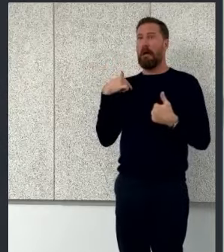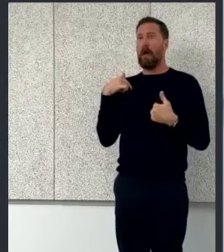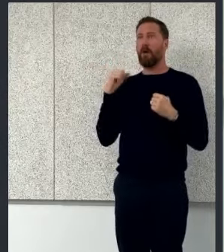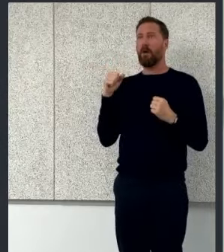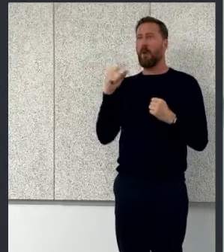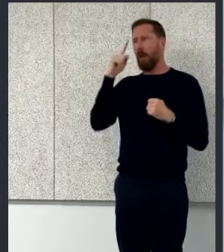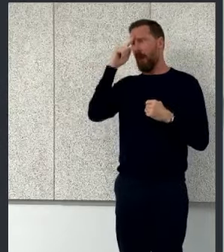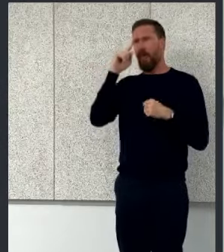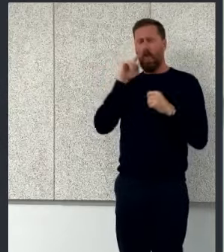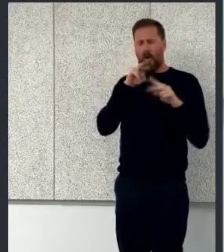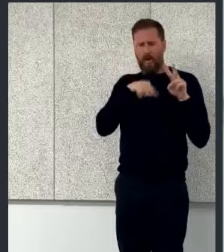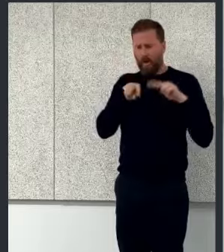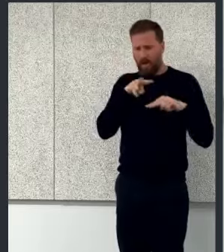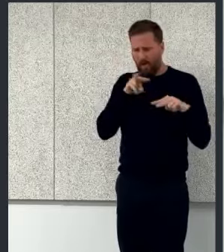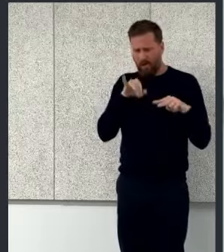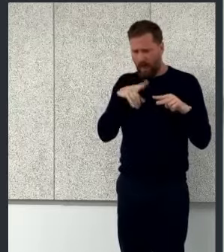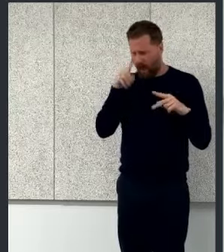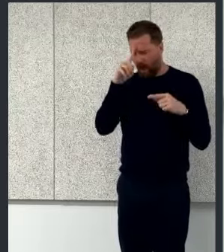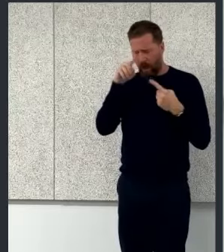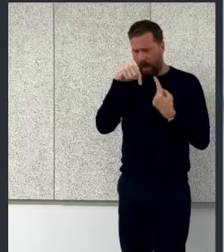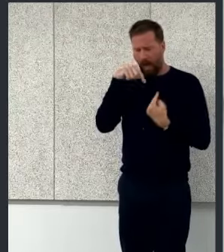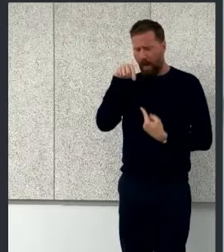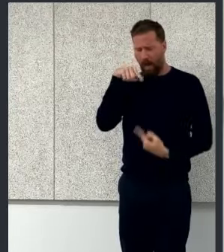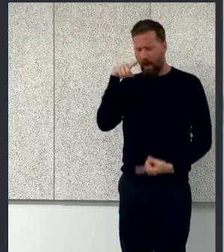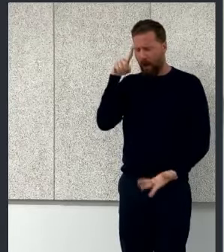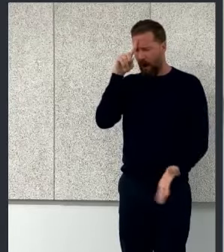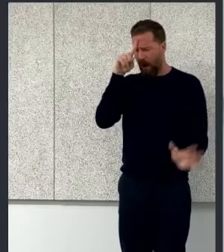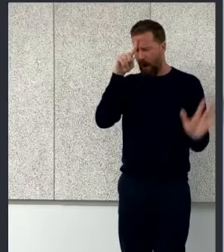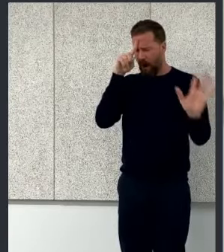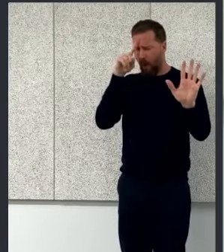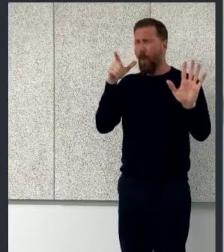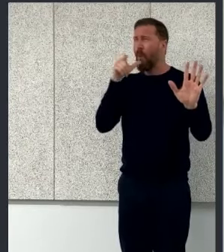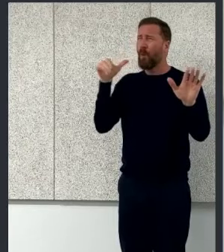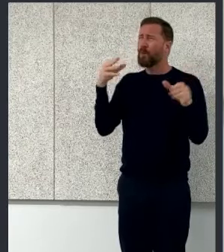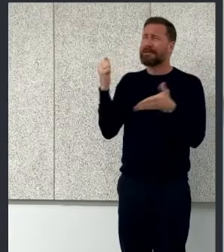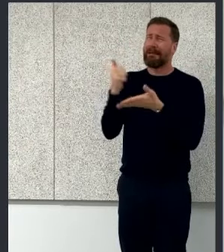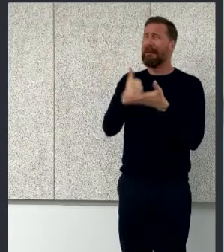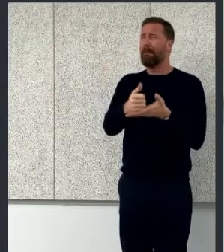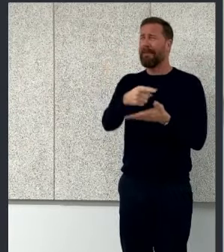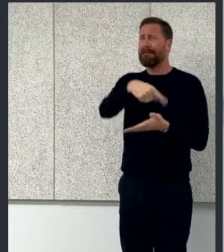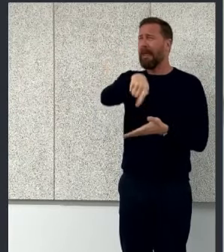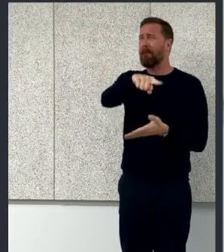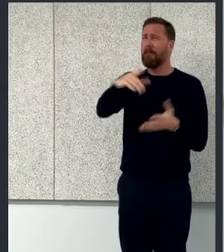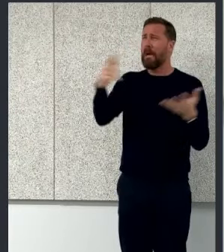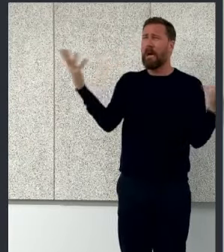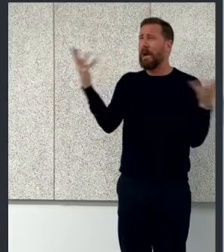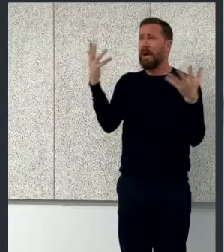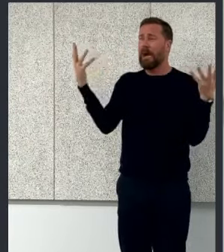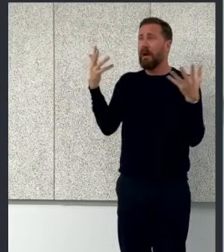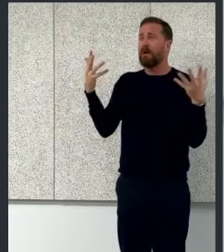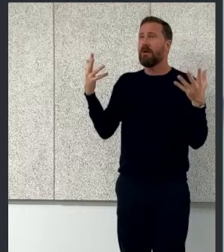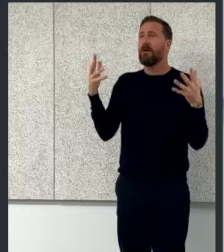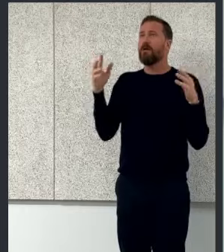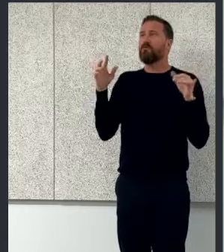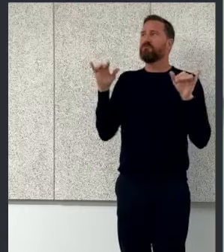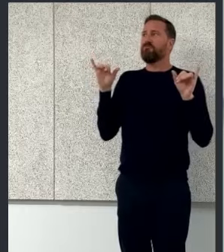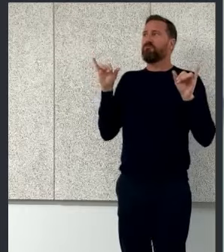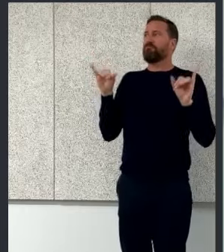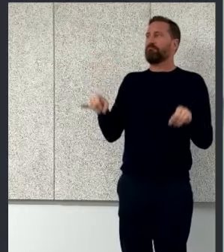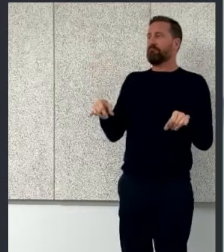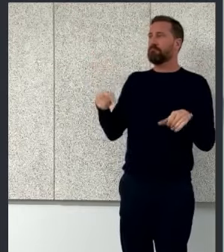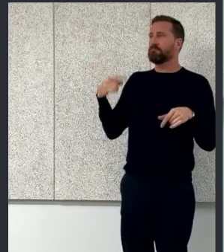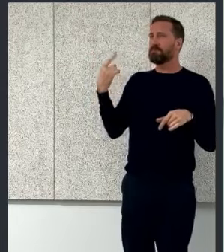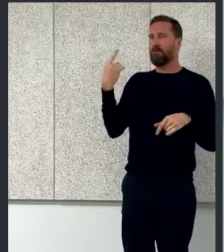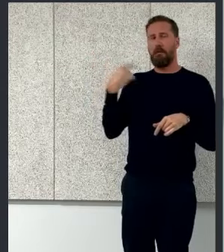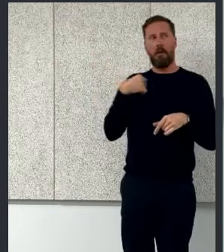spiral of being like, but who's doing it? And I think that that is like, I think it's something that I appreciate how all